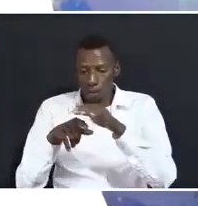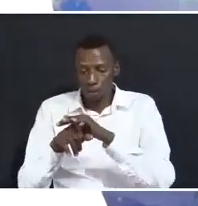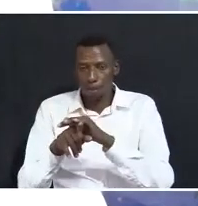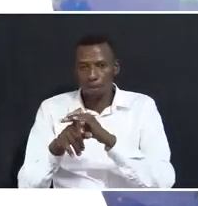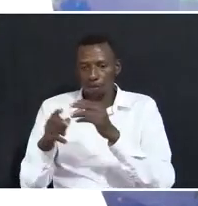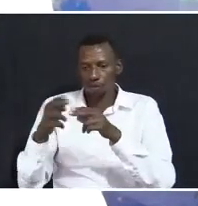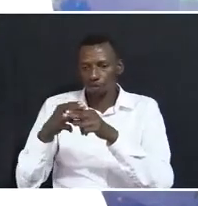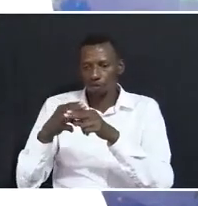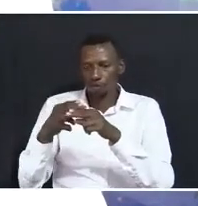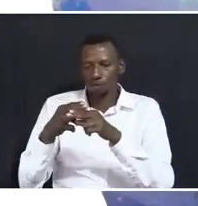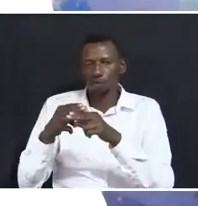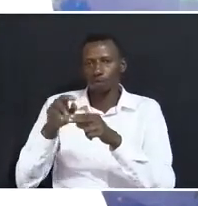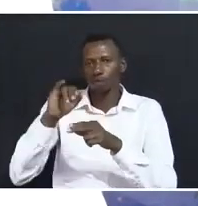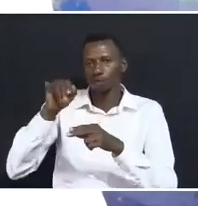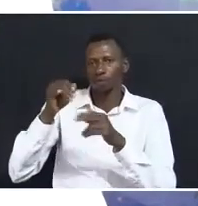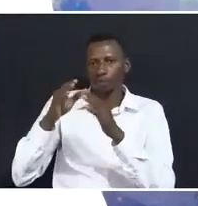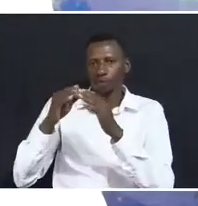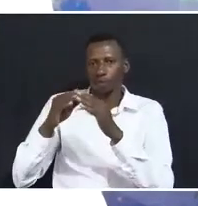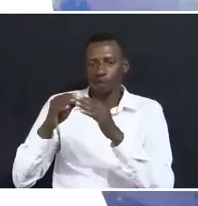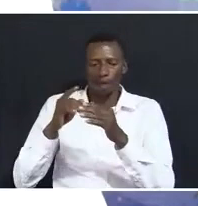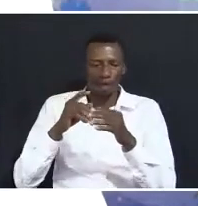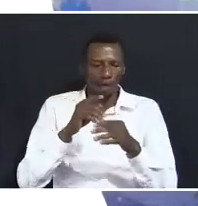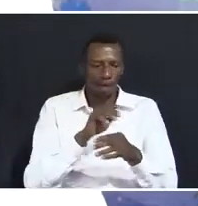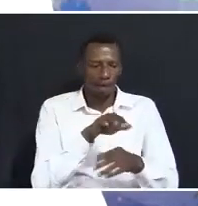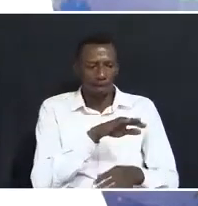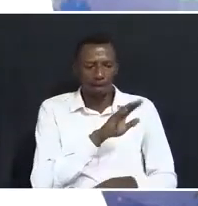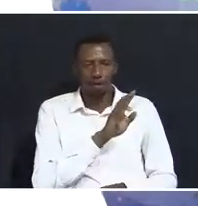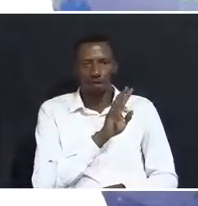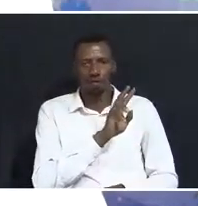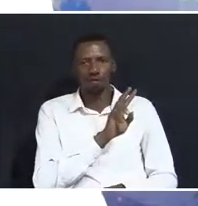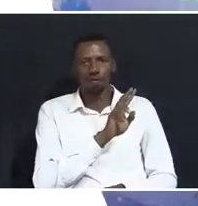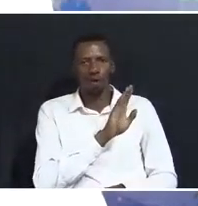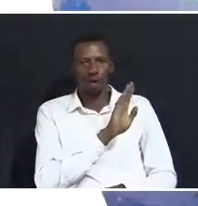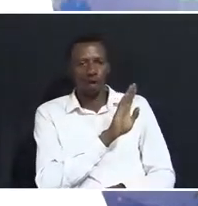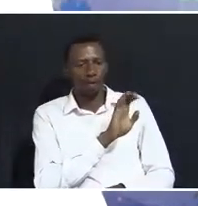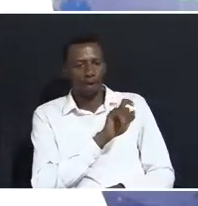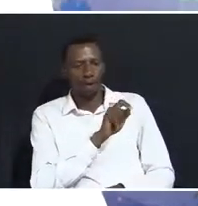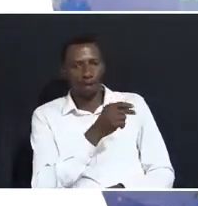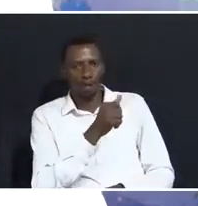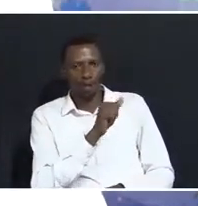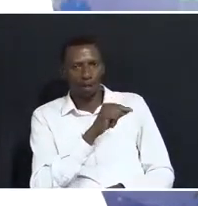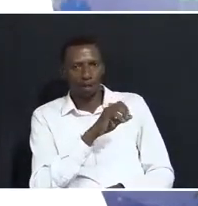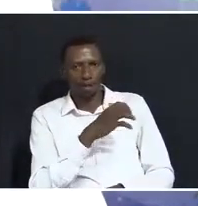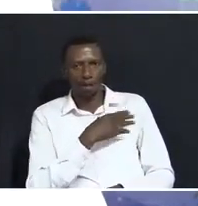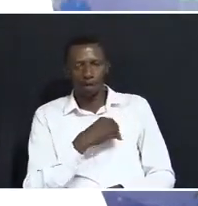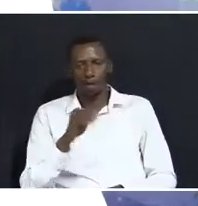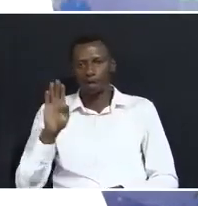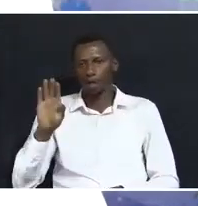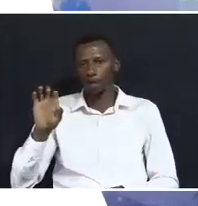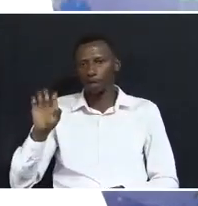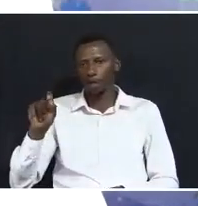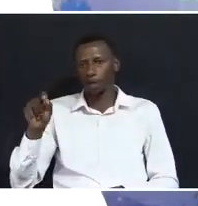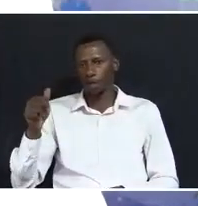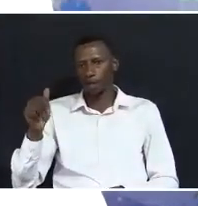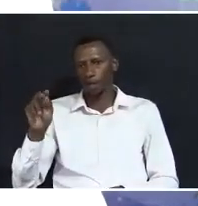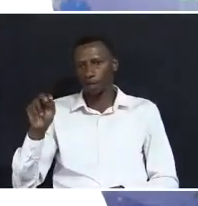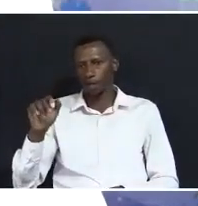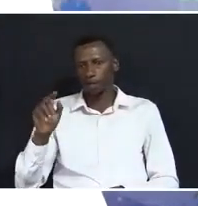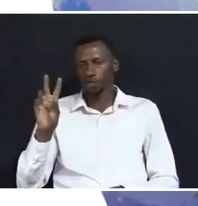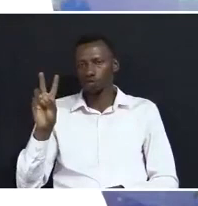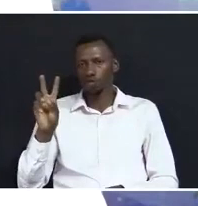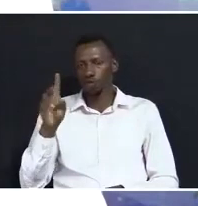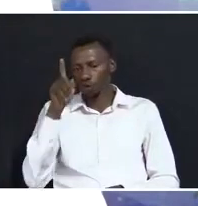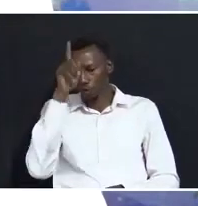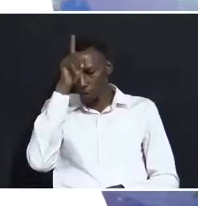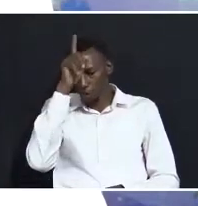as he comes to Bethphage and Bethany, two villages which were adjacent to each other on